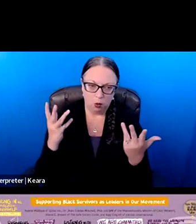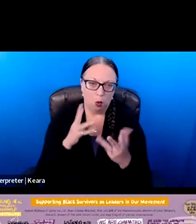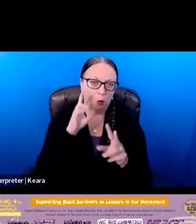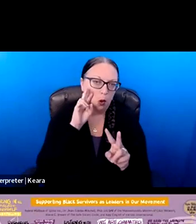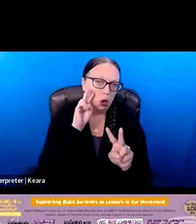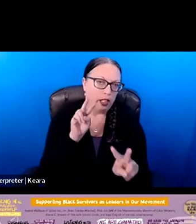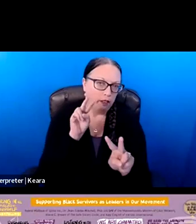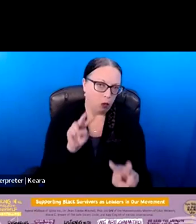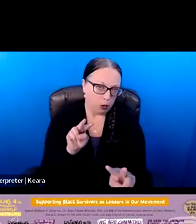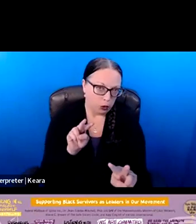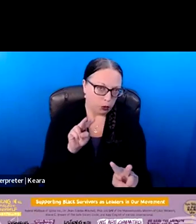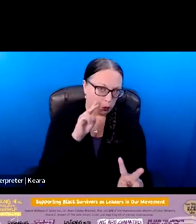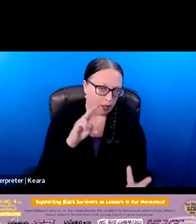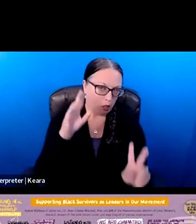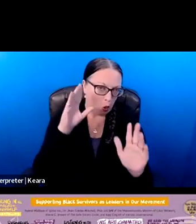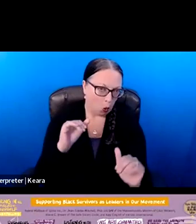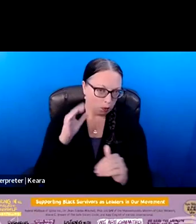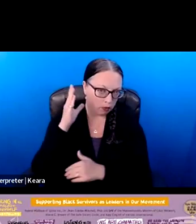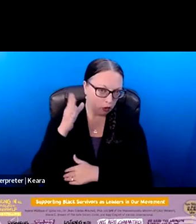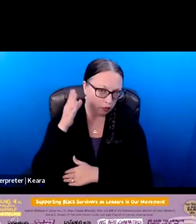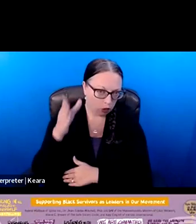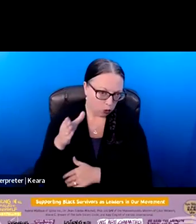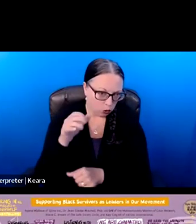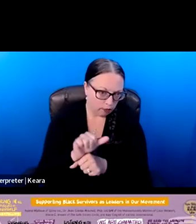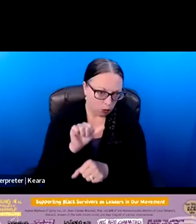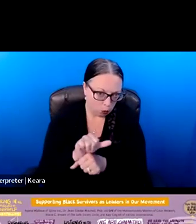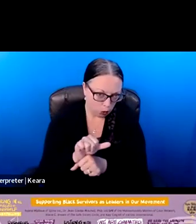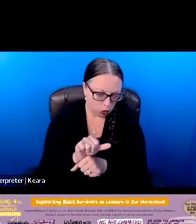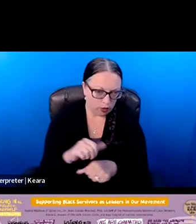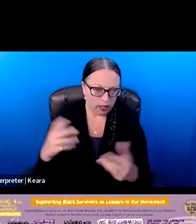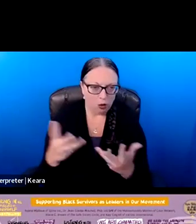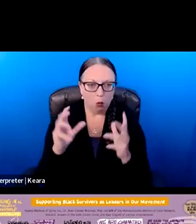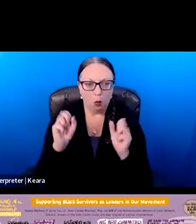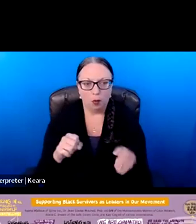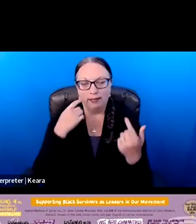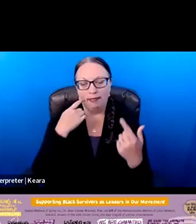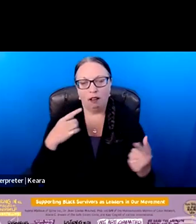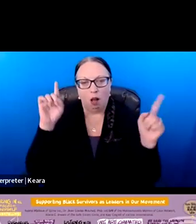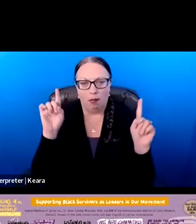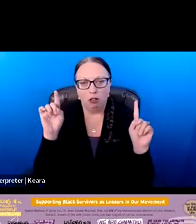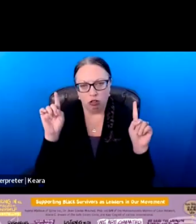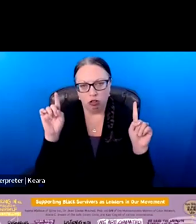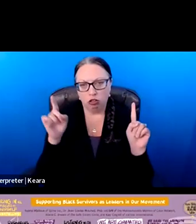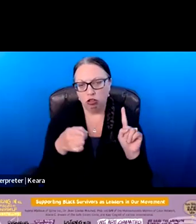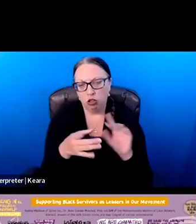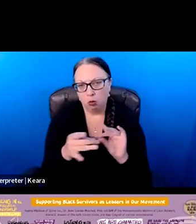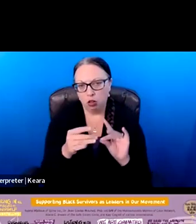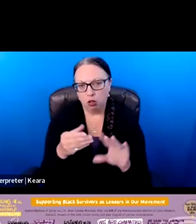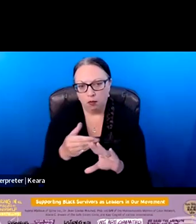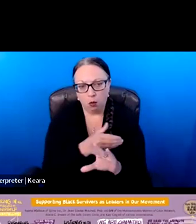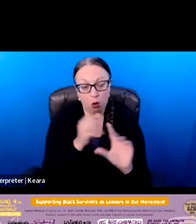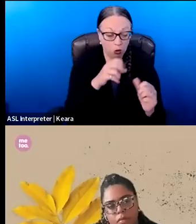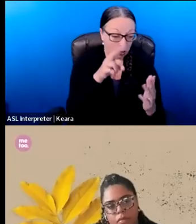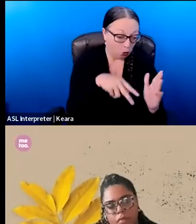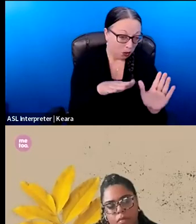to and the hopes for the future of the work and what we can get done. As you said earlier, you can read a book,